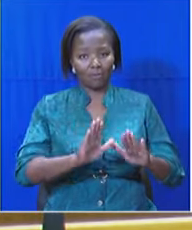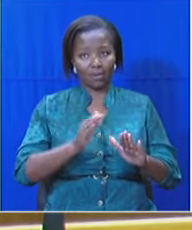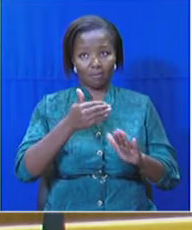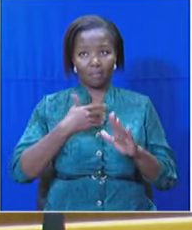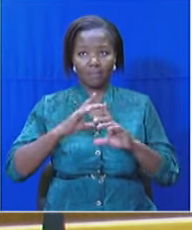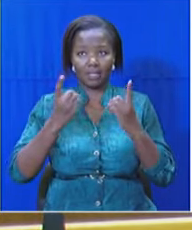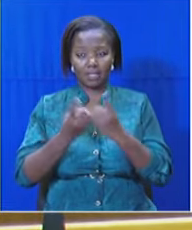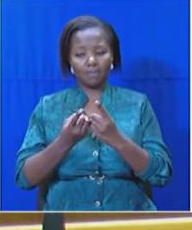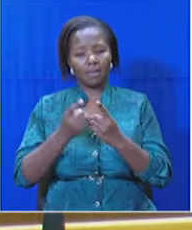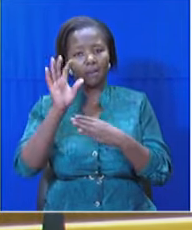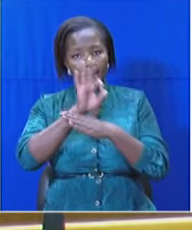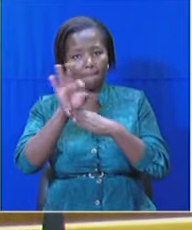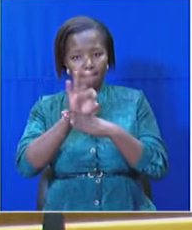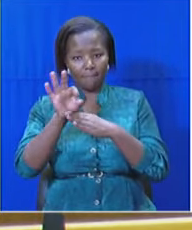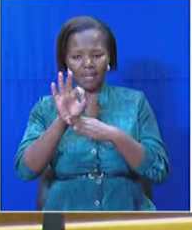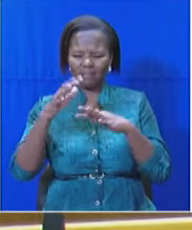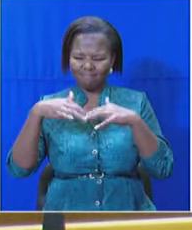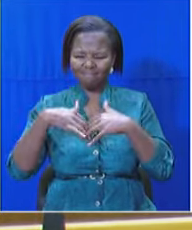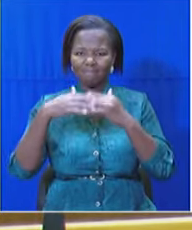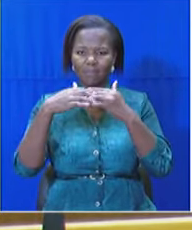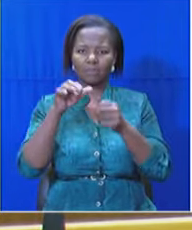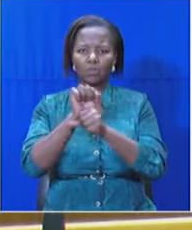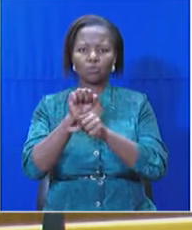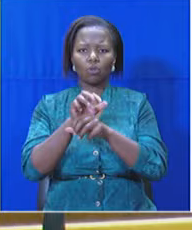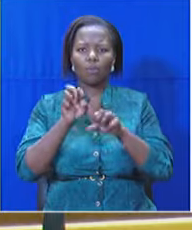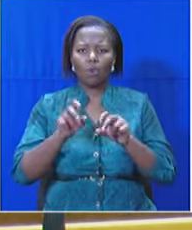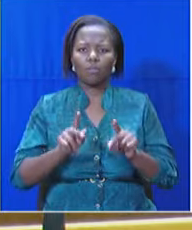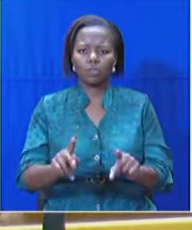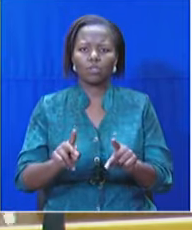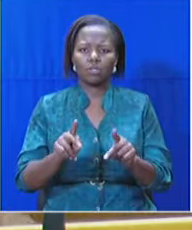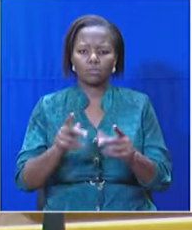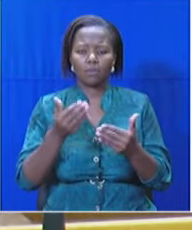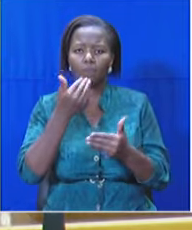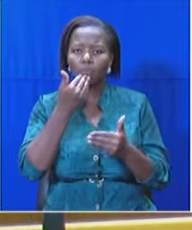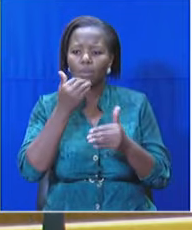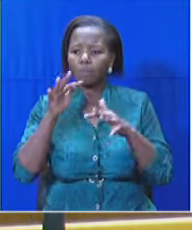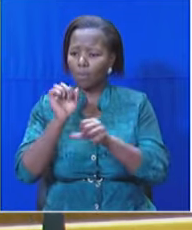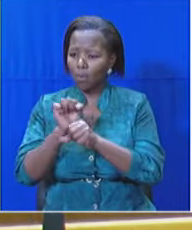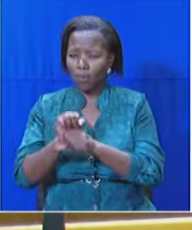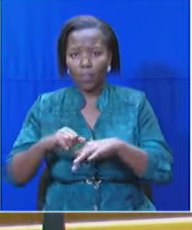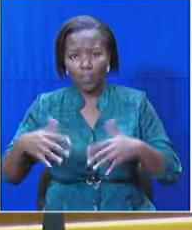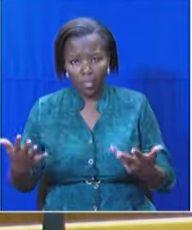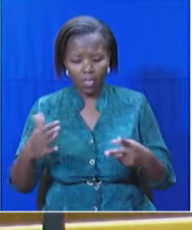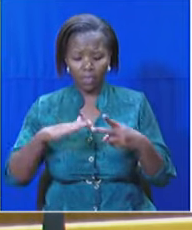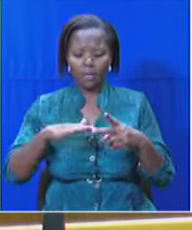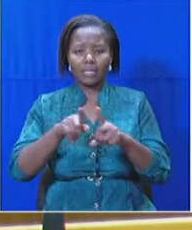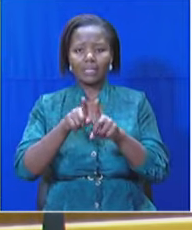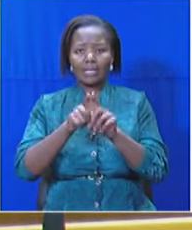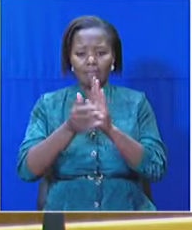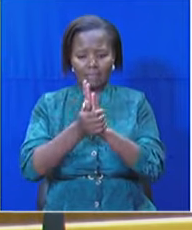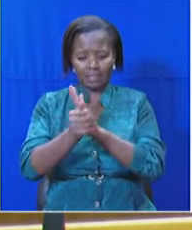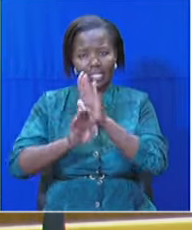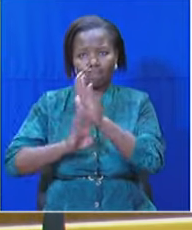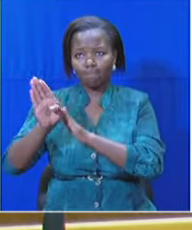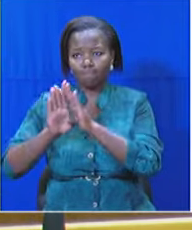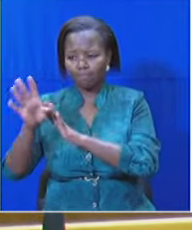has planned to create job opportunities for the unemployment and promote skills through